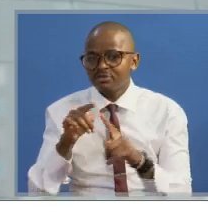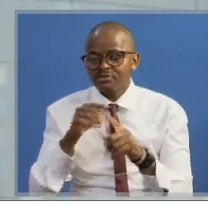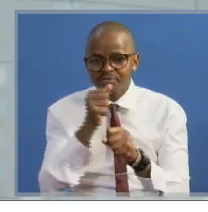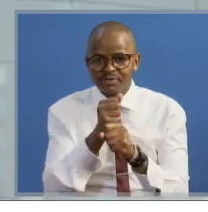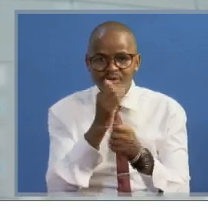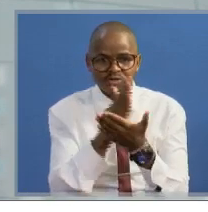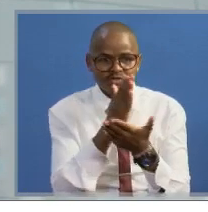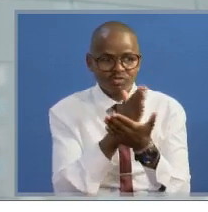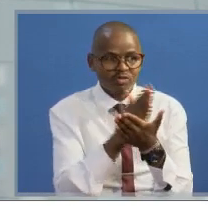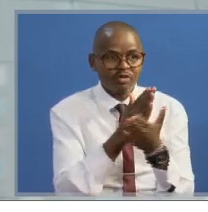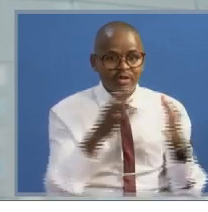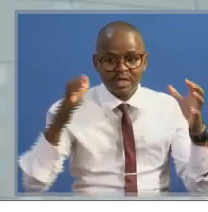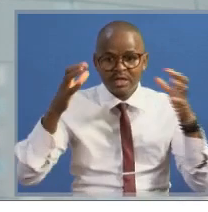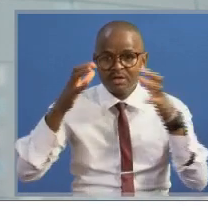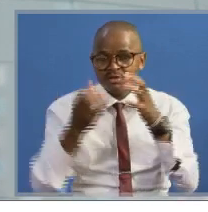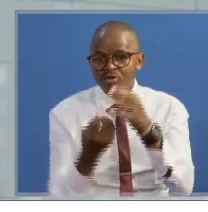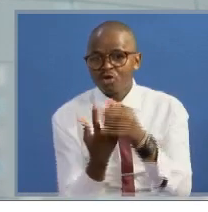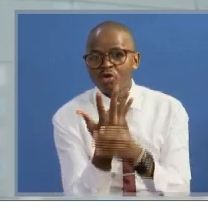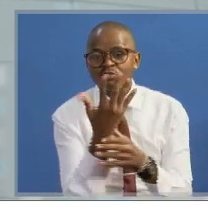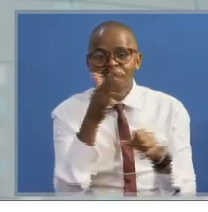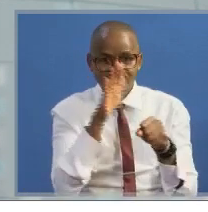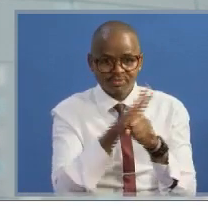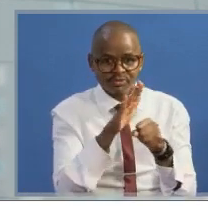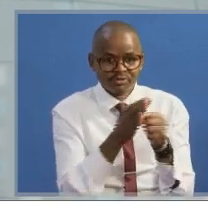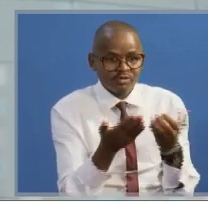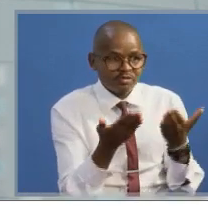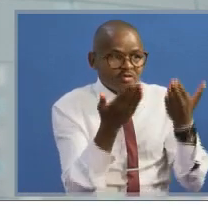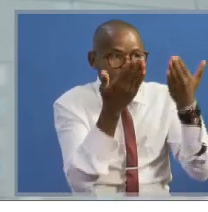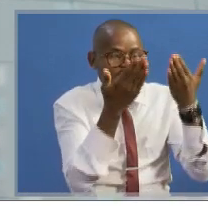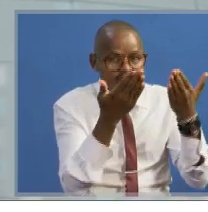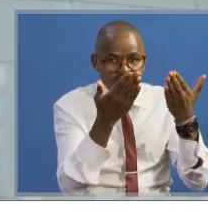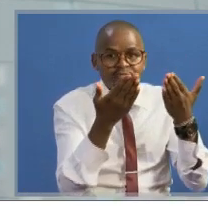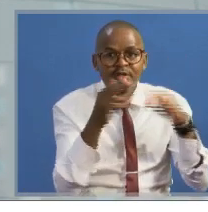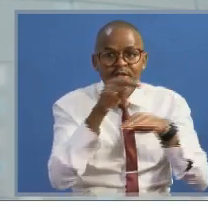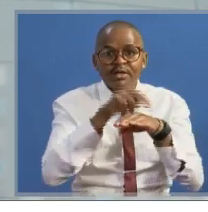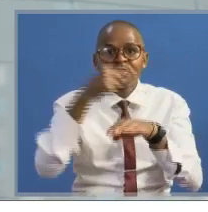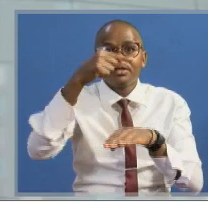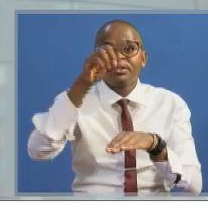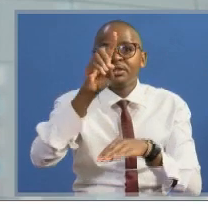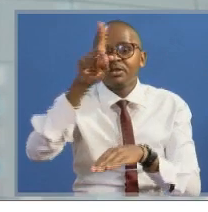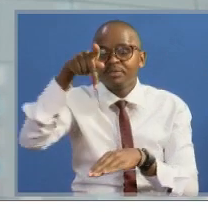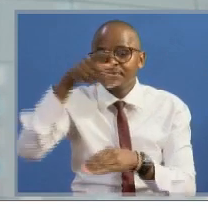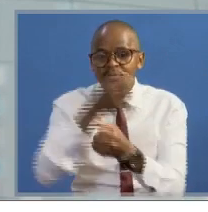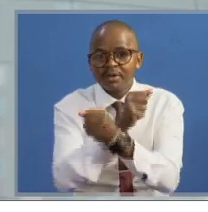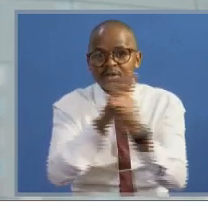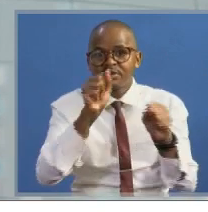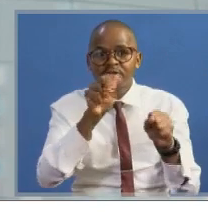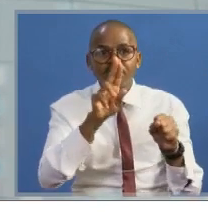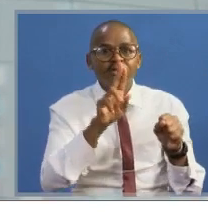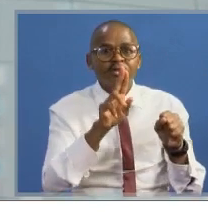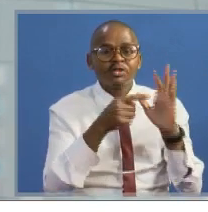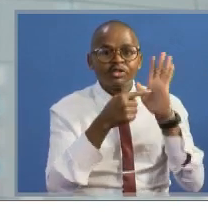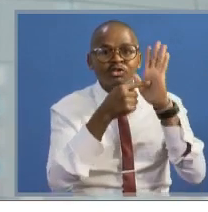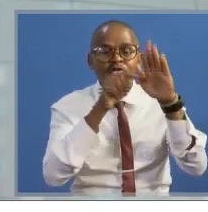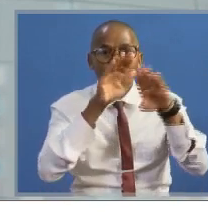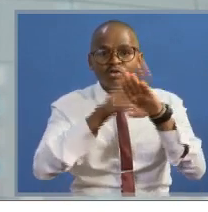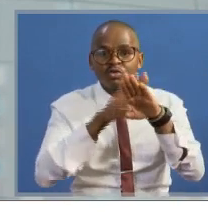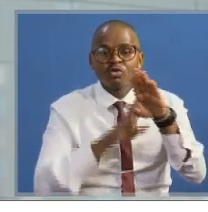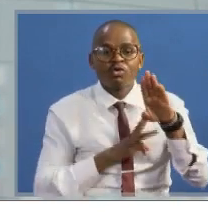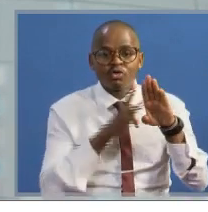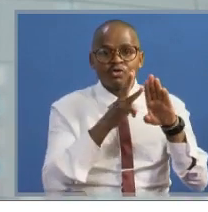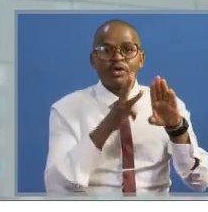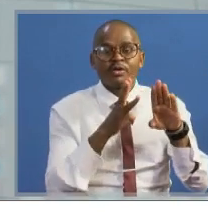to ensure that this sector thrives in a bid to boost the overall nation's GDP. President Uhuru Kenyatta showed his goodwill in